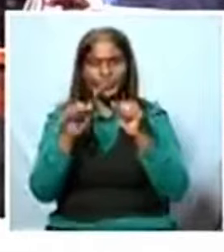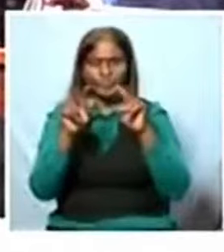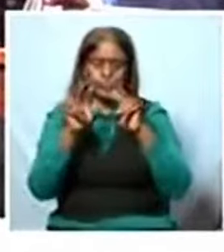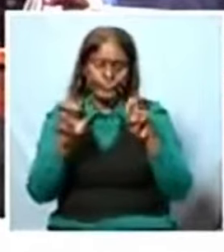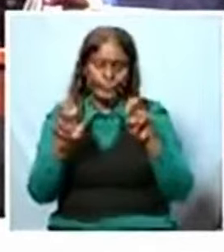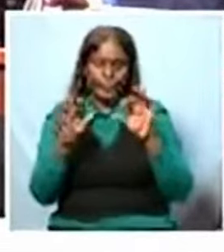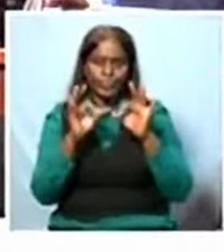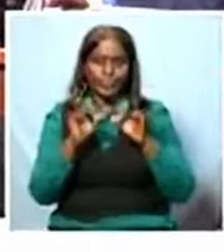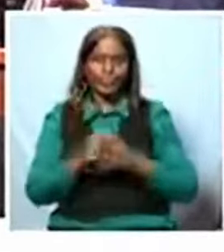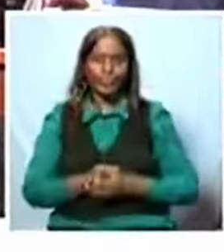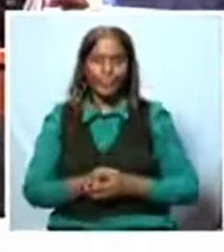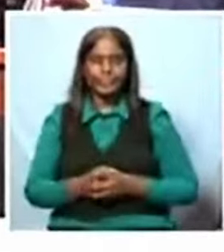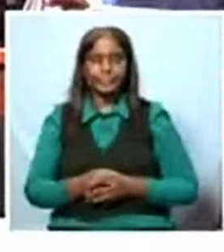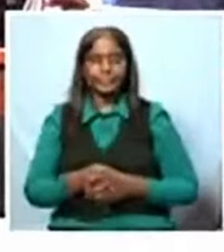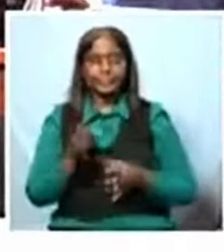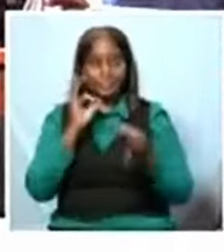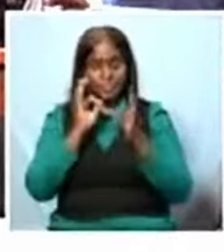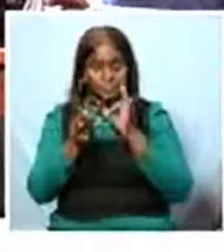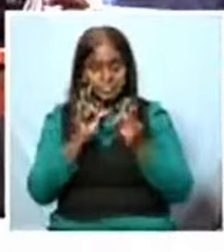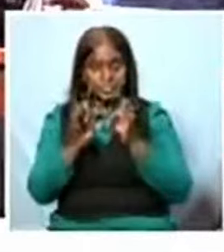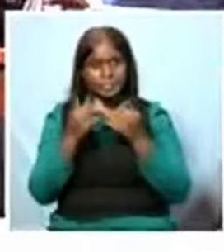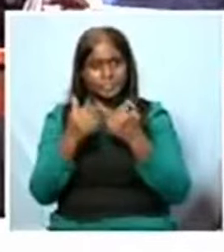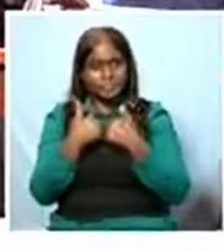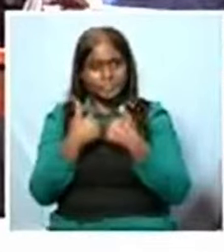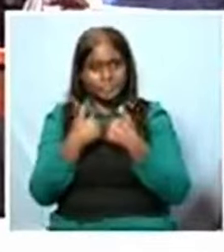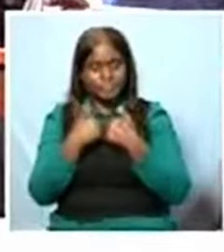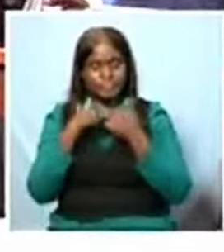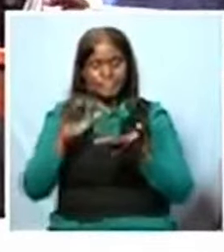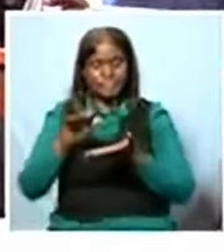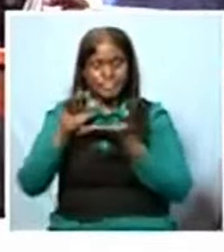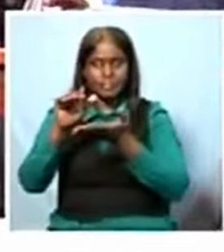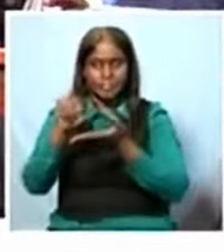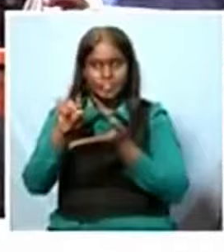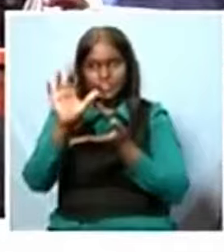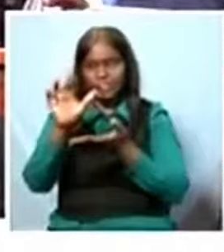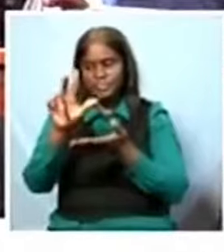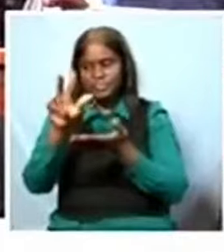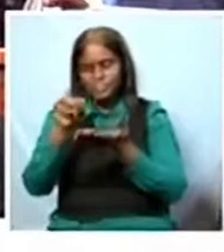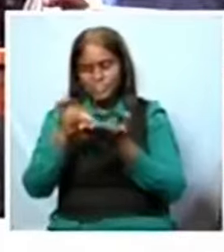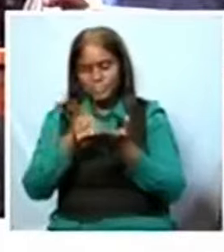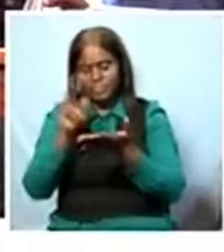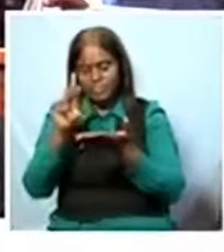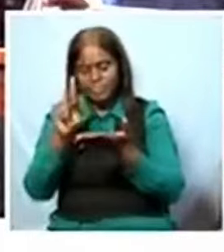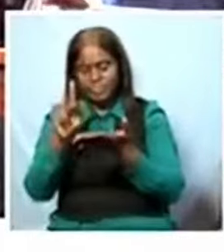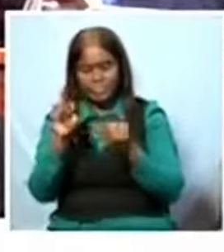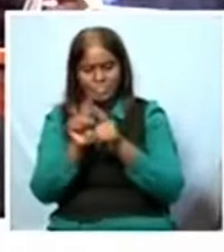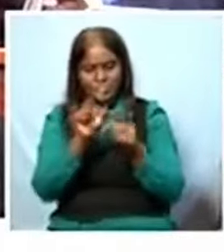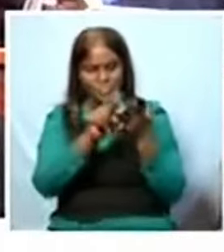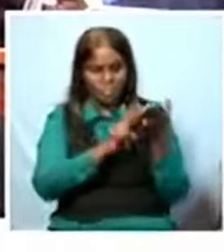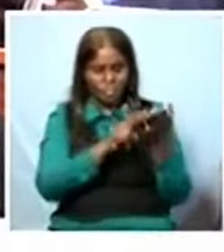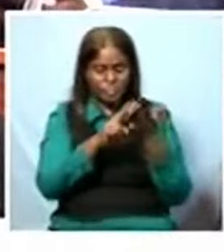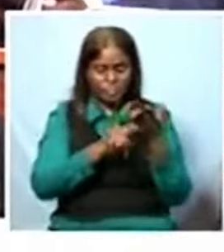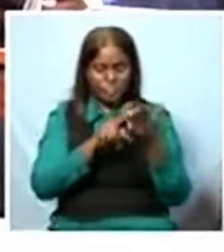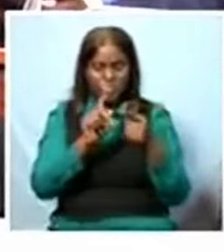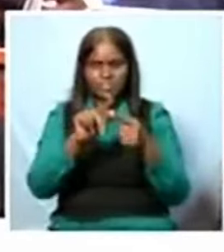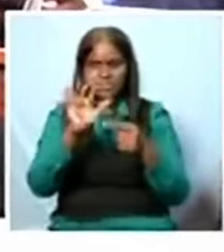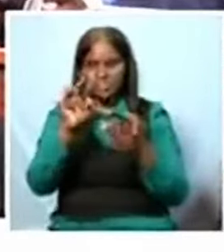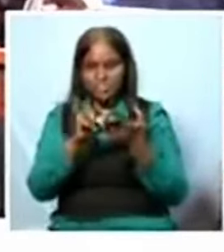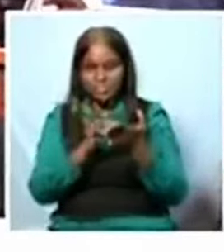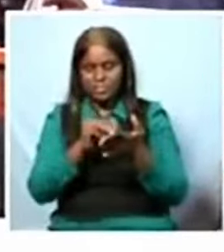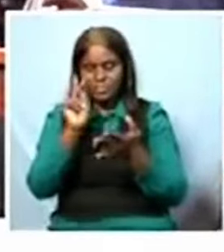verifiable. So if they had allocated 3 million kwacha, but they reported that it was 5 million